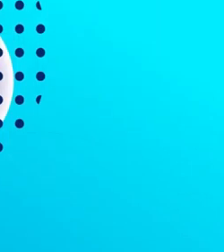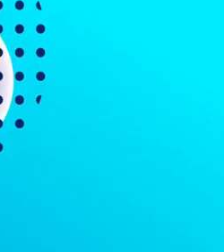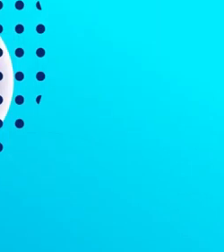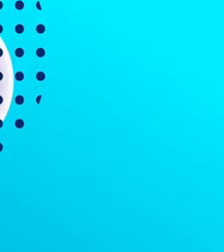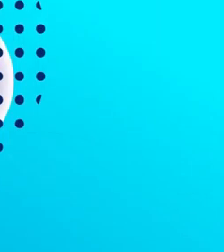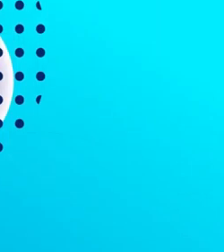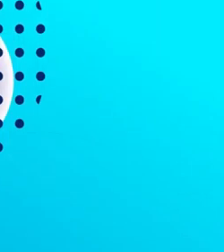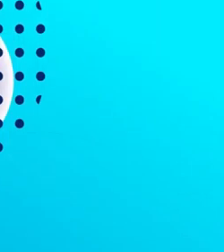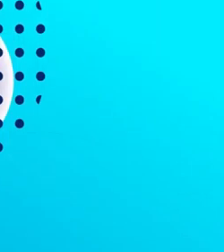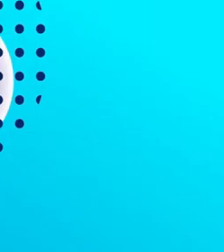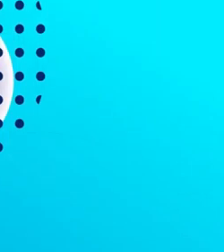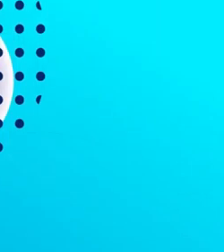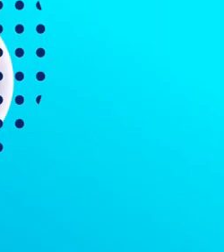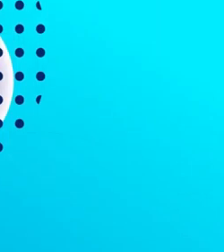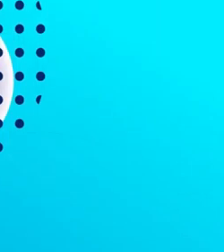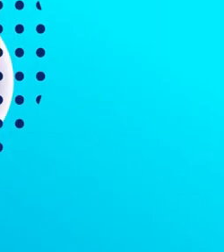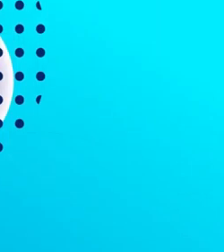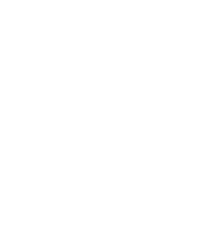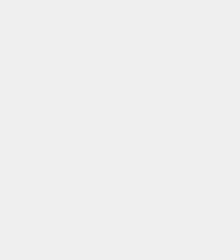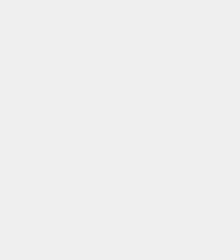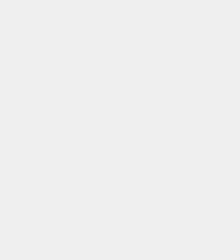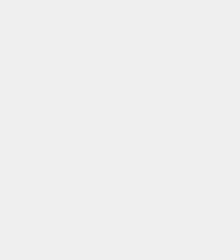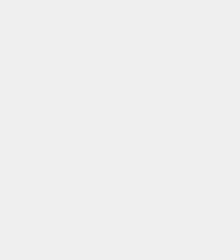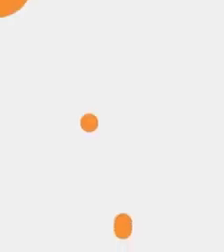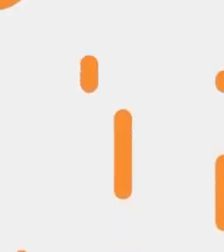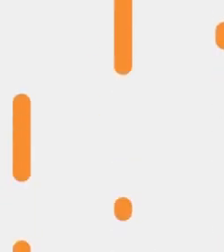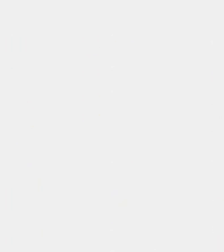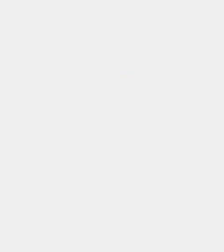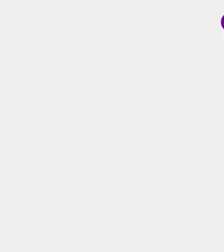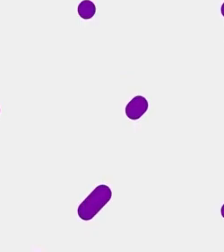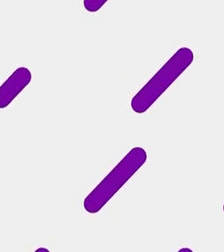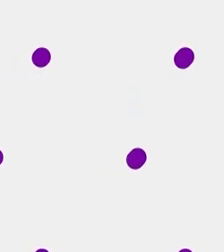Go well, and I see you after the break.